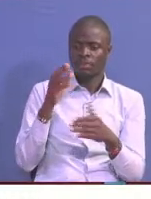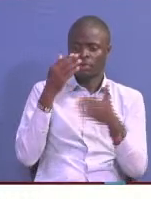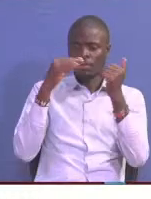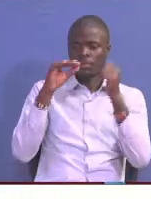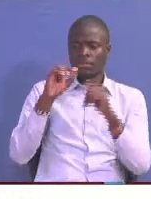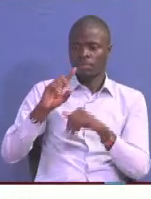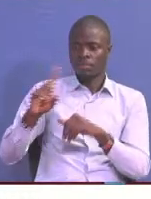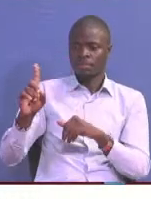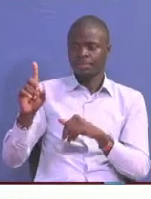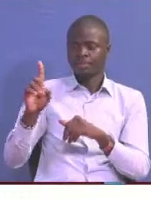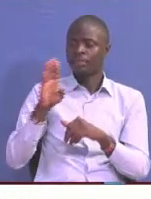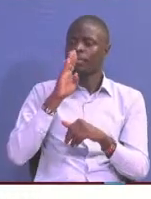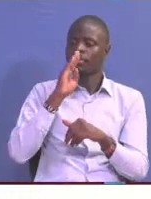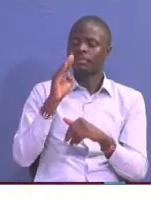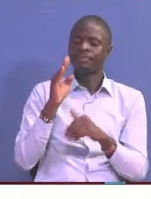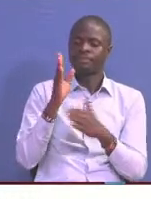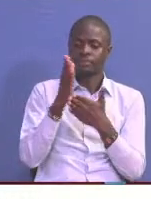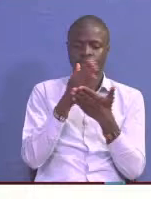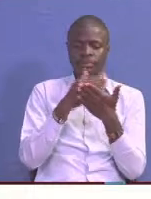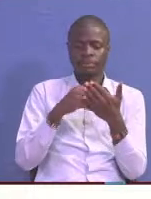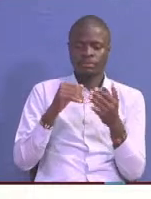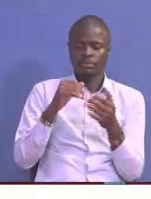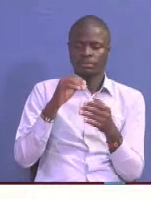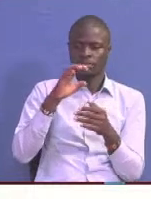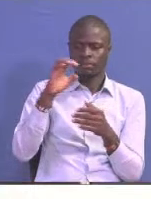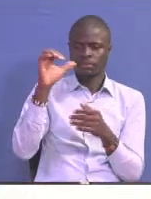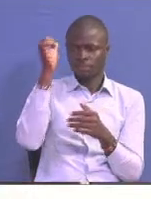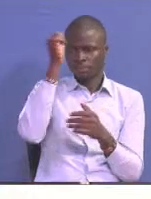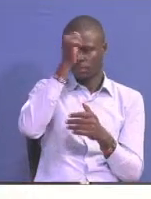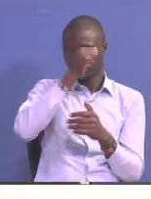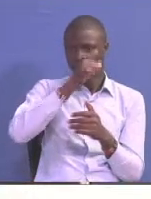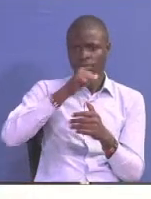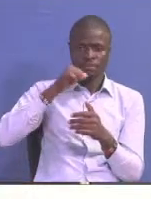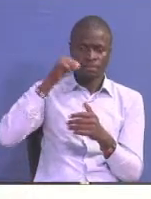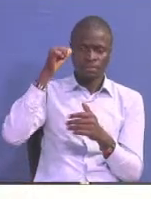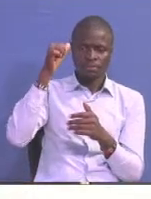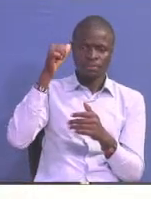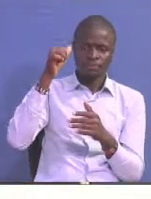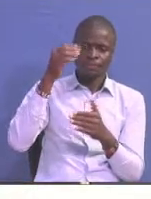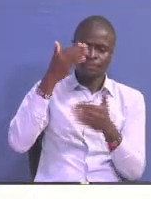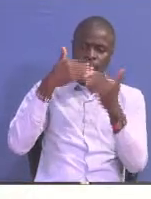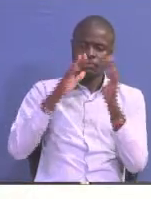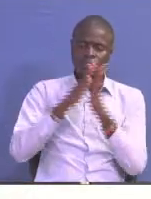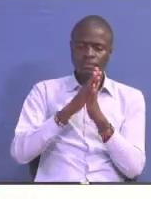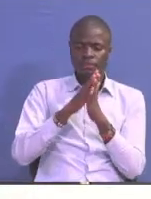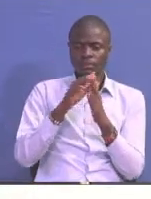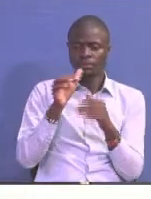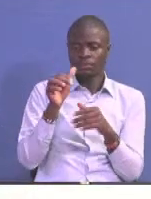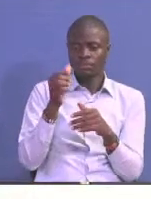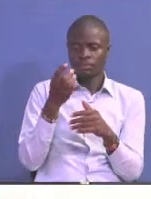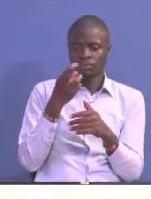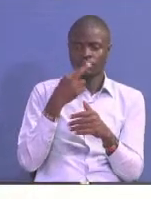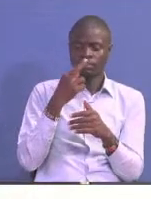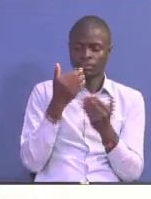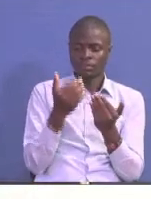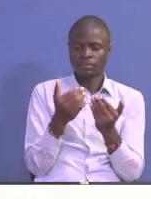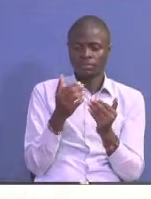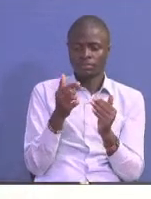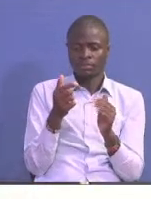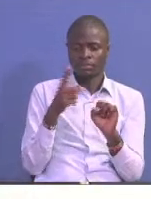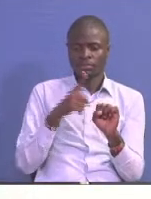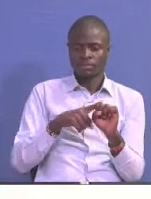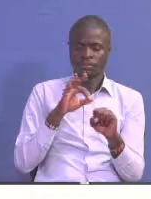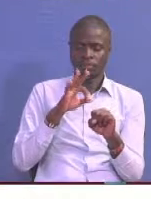Nairobi being a constituent college of Makerere University, to where we are now with